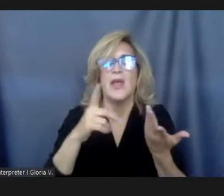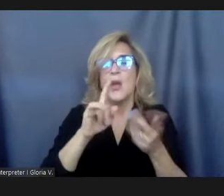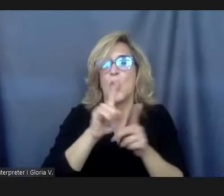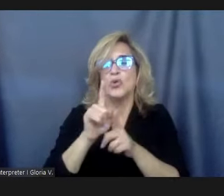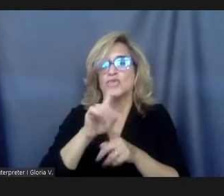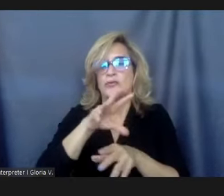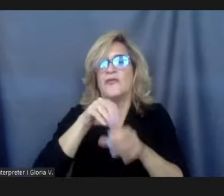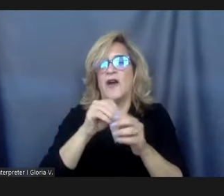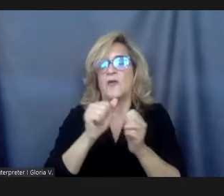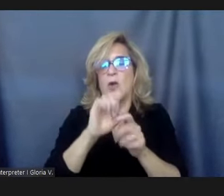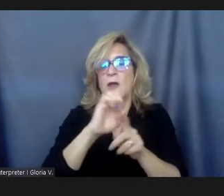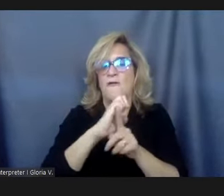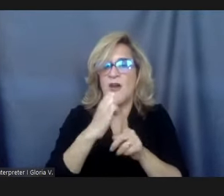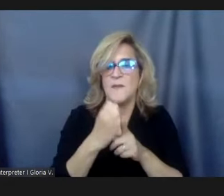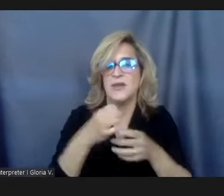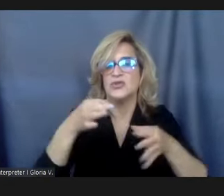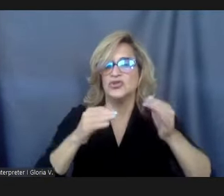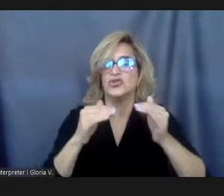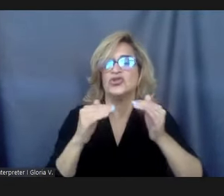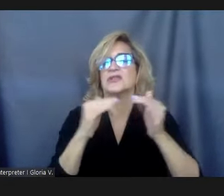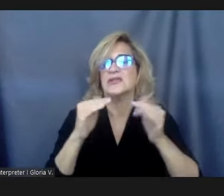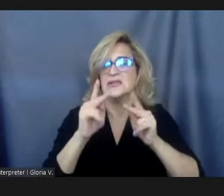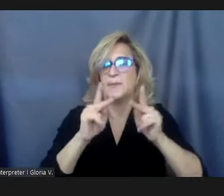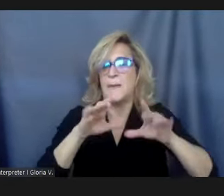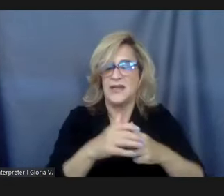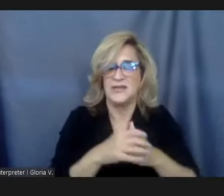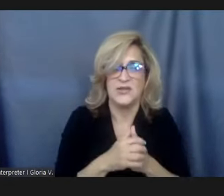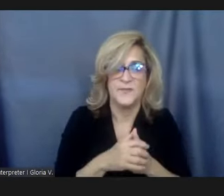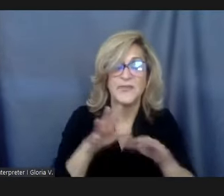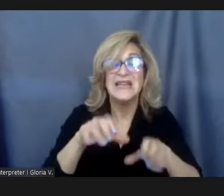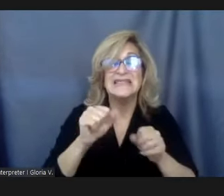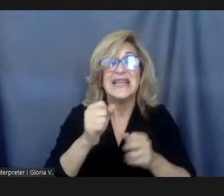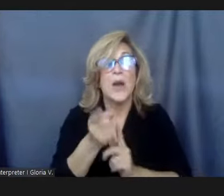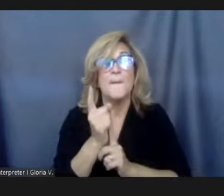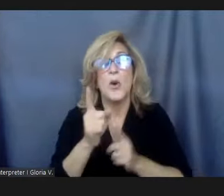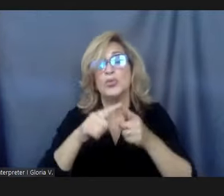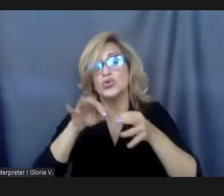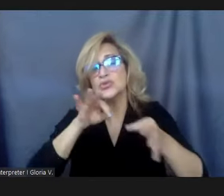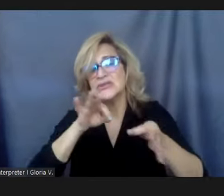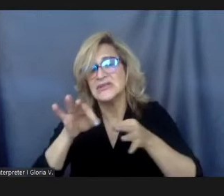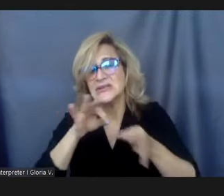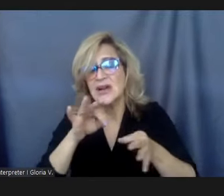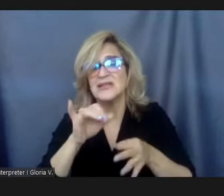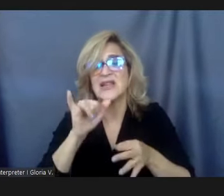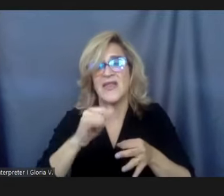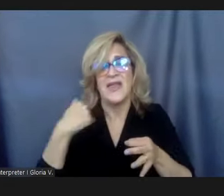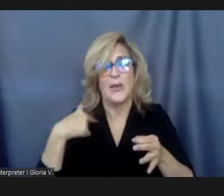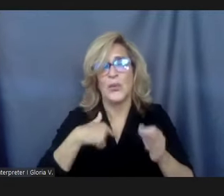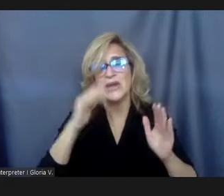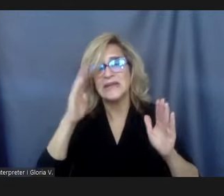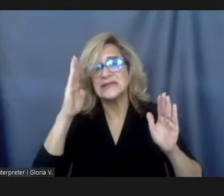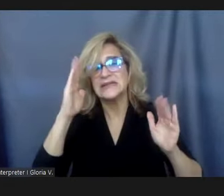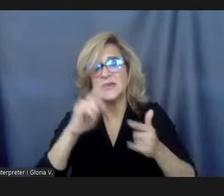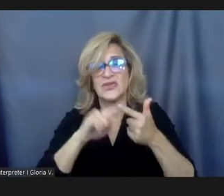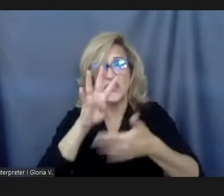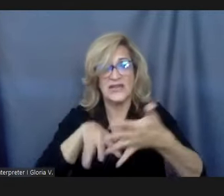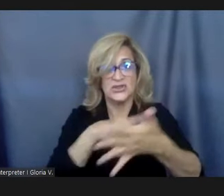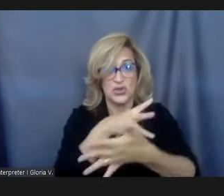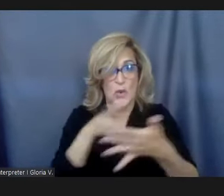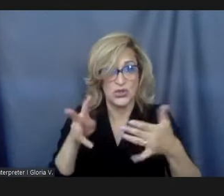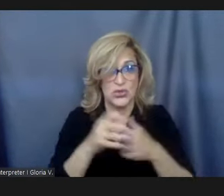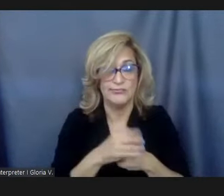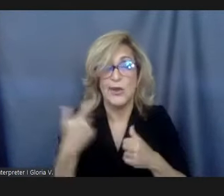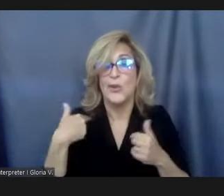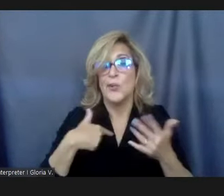populations. I want to take just a moment to discuss or describe the anticipated NEPA schedule. We've already begun